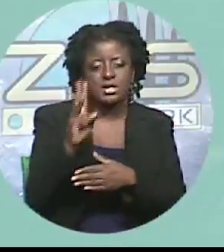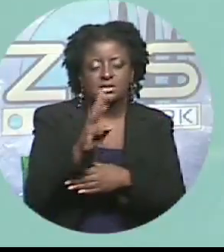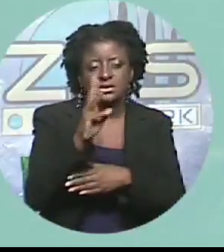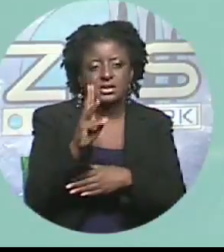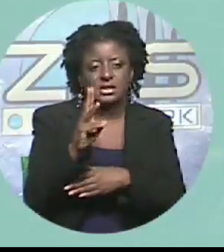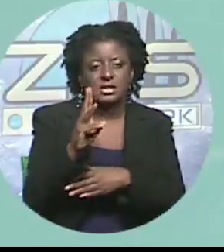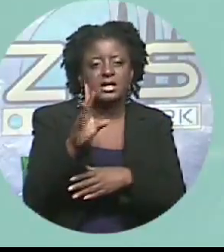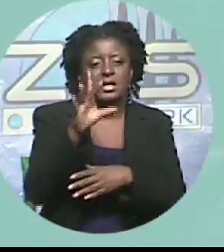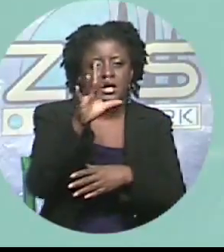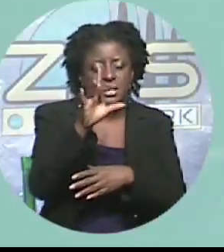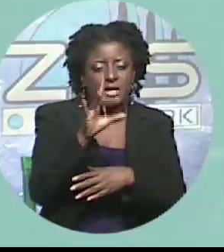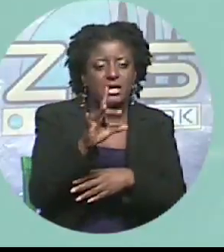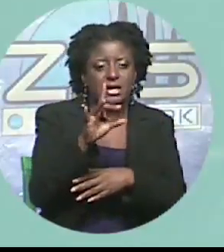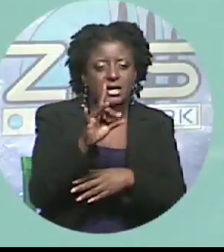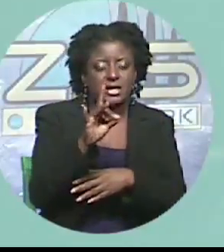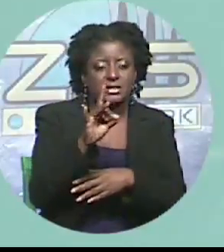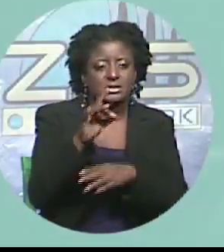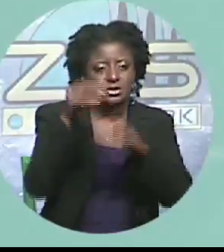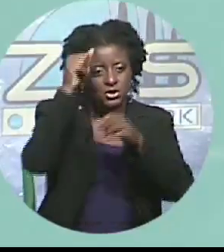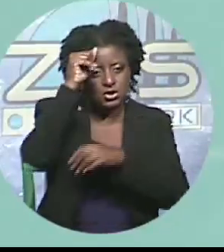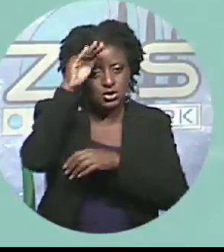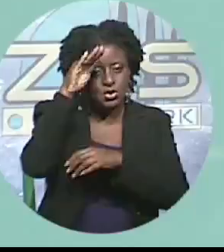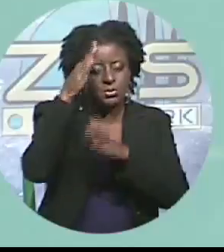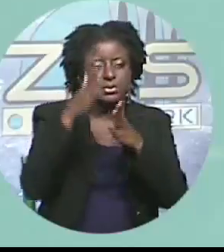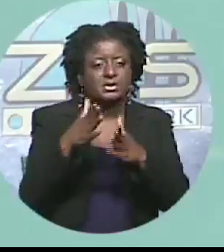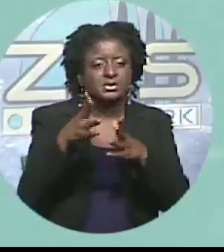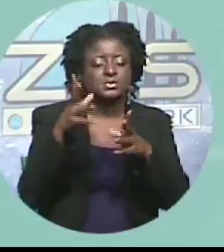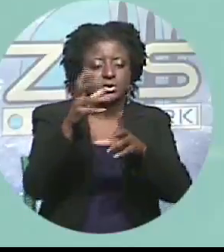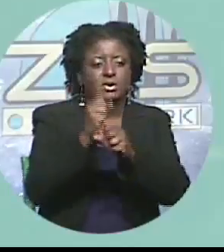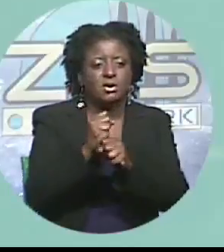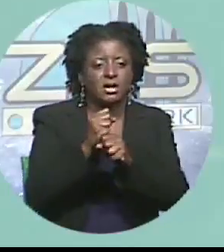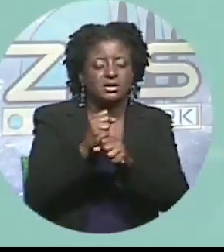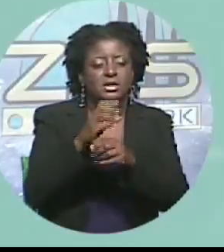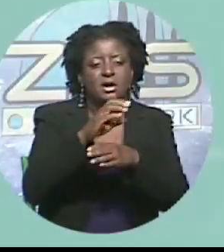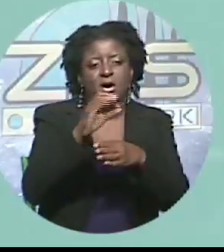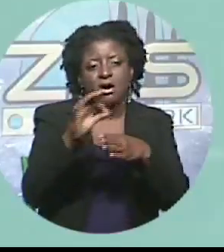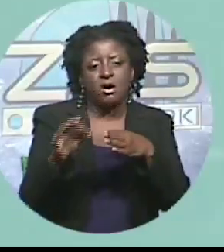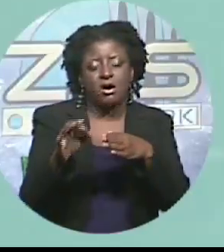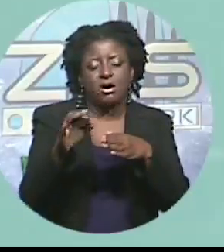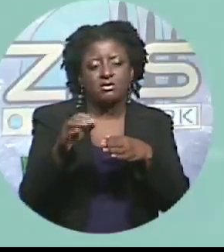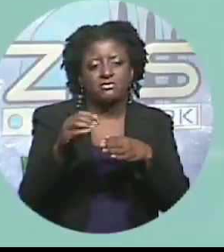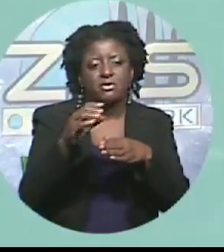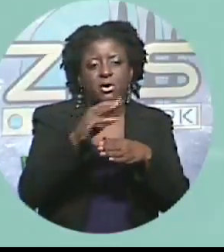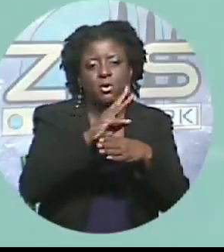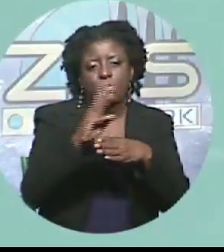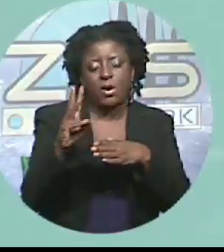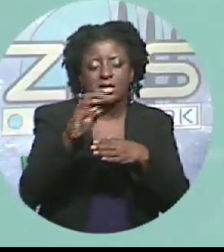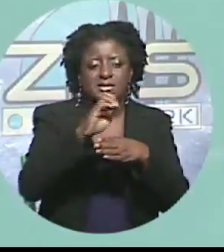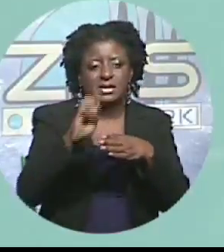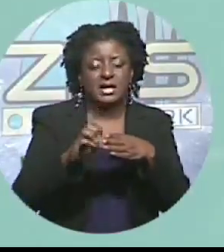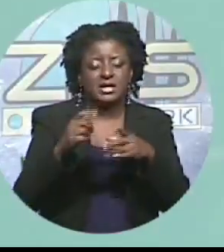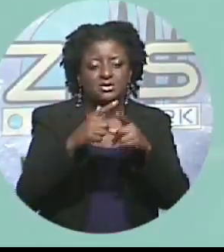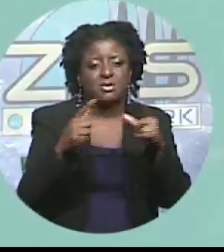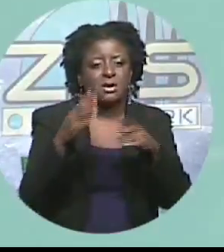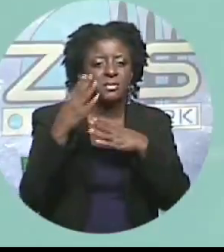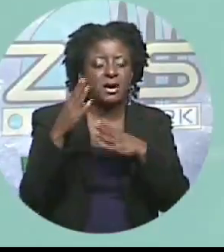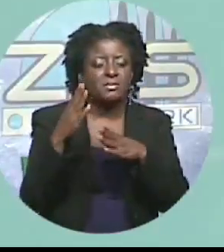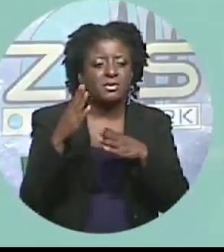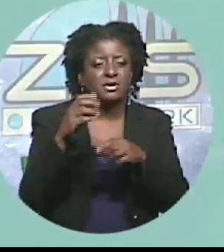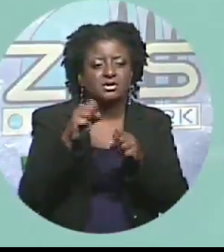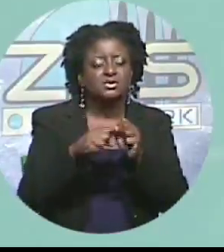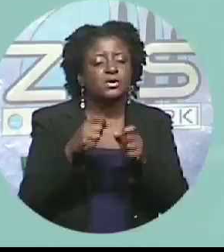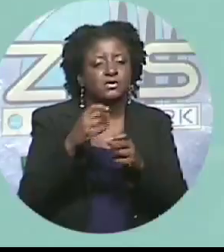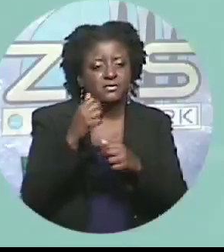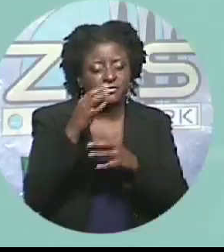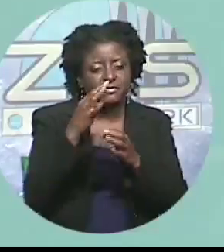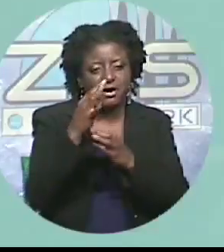in a makeshift vessel in the Gulf Stream off West End, Grand Bahama. So far, the Defense Force has apprehended or assisted in